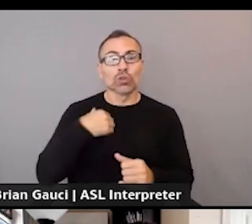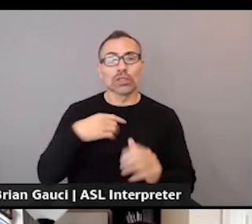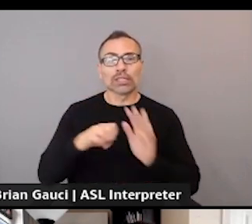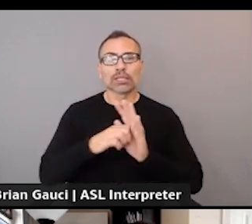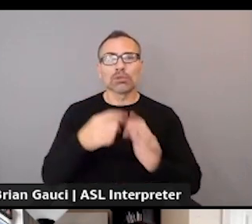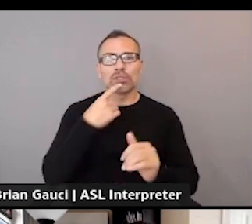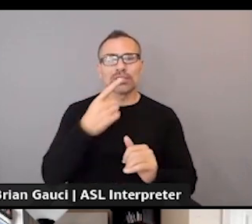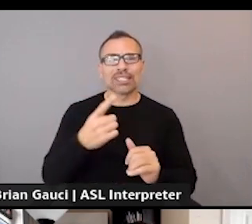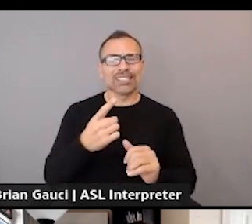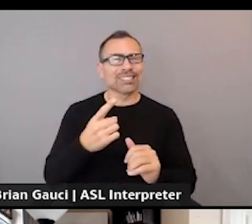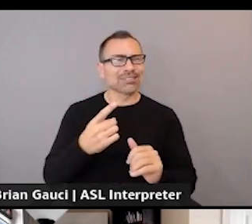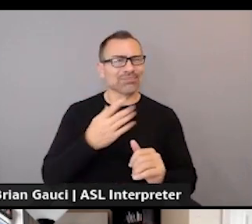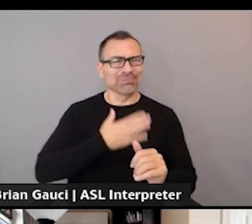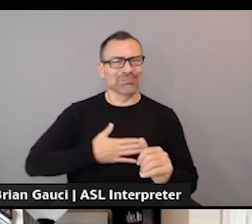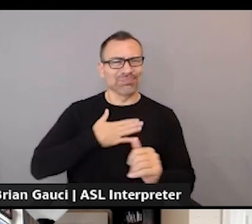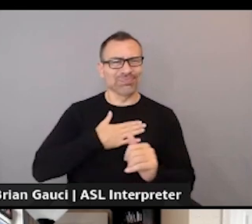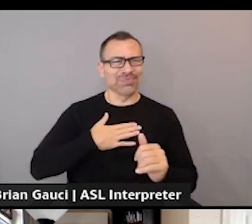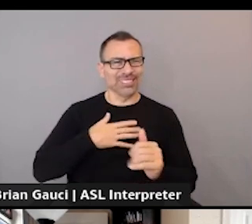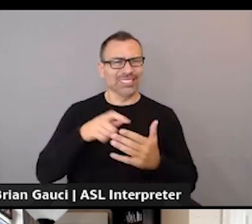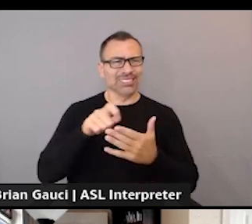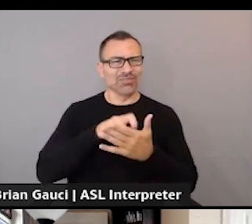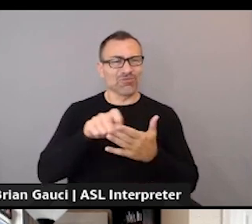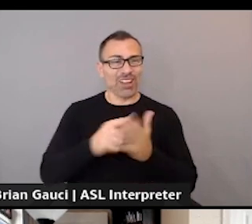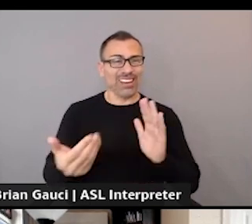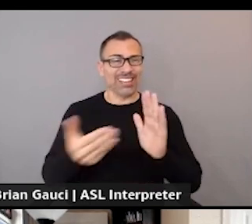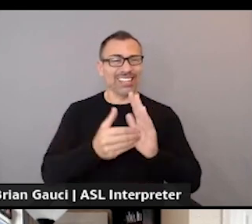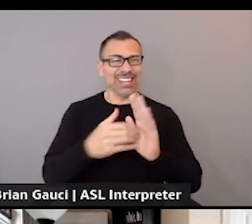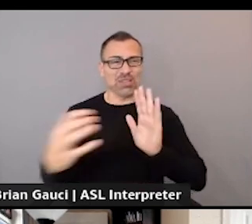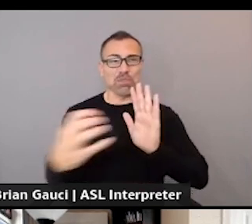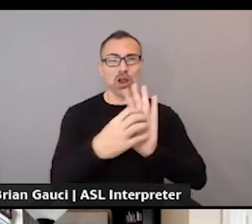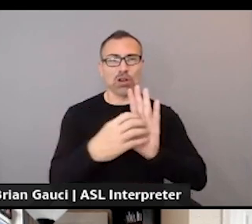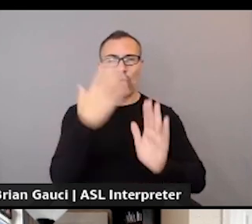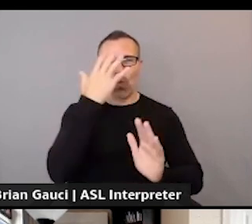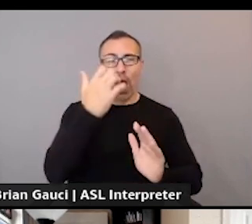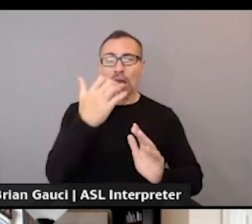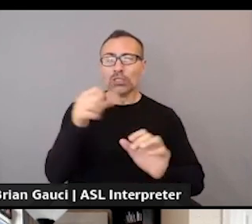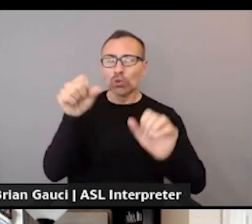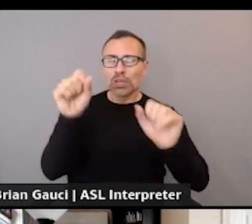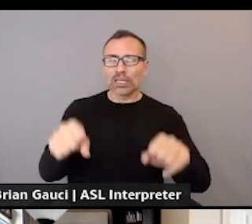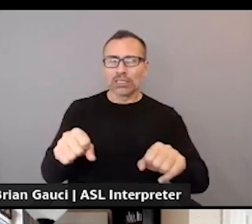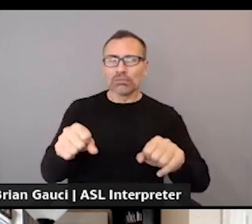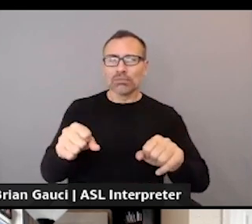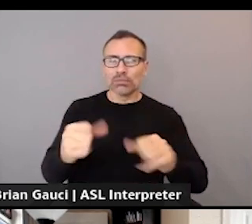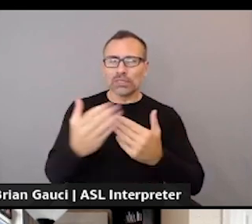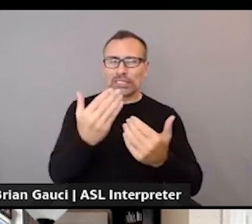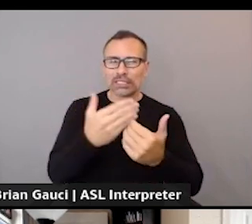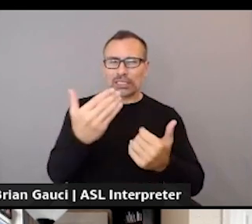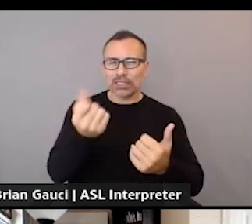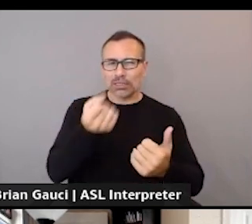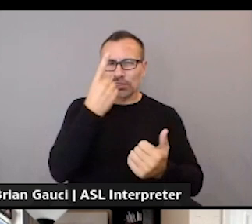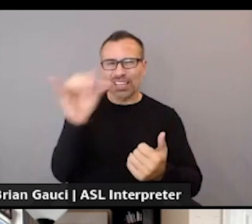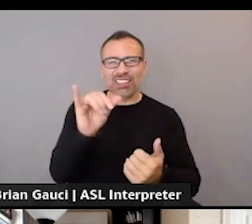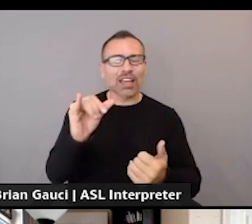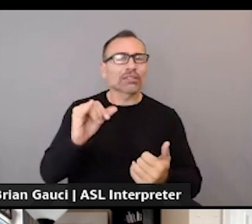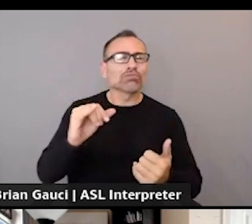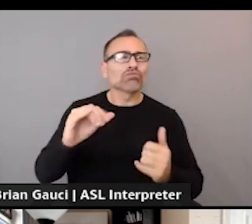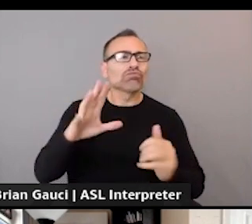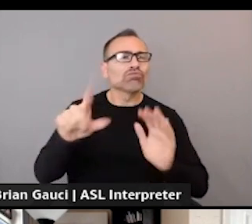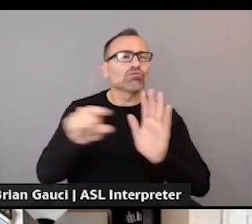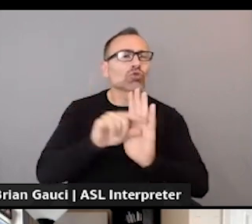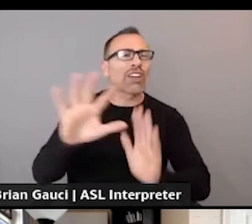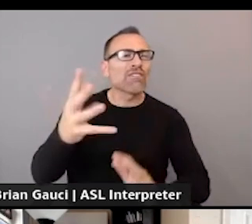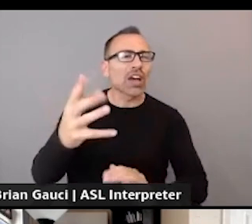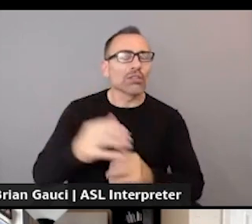it understandable for a fifth grader, right? That's what we're really trying. And we're going to use the Anthropic Claude